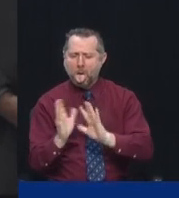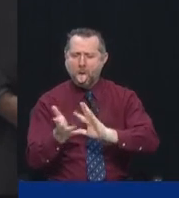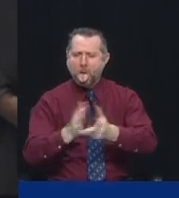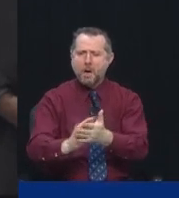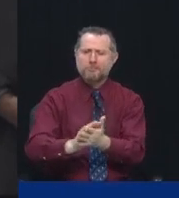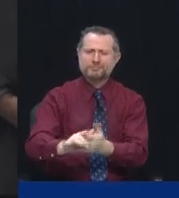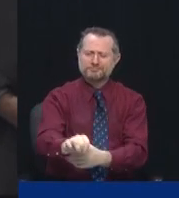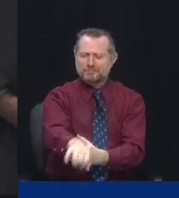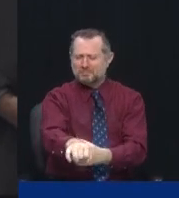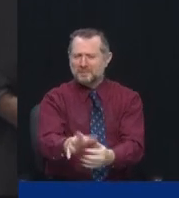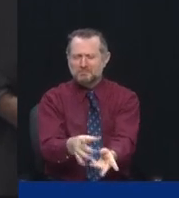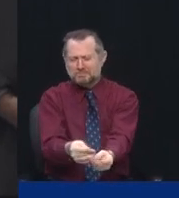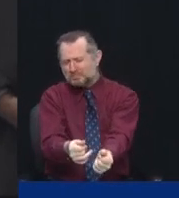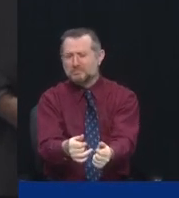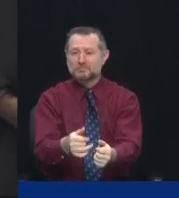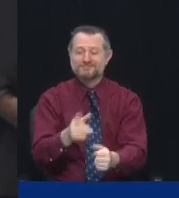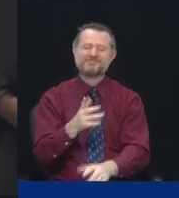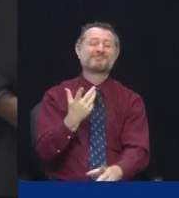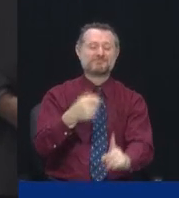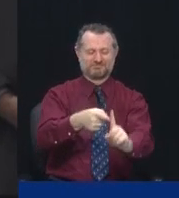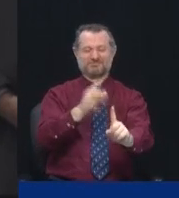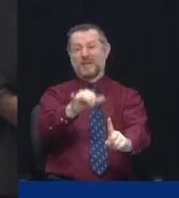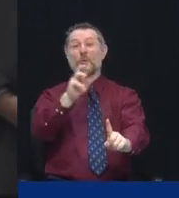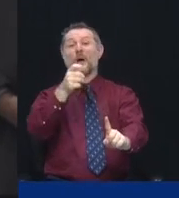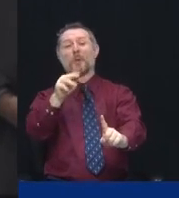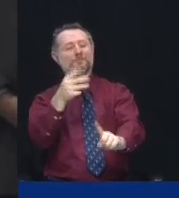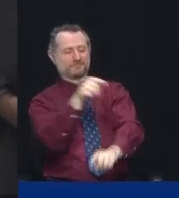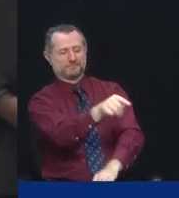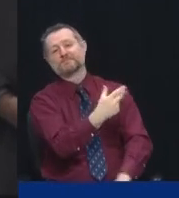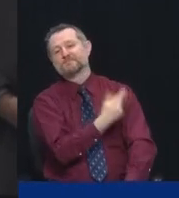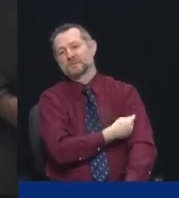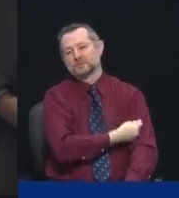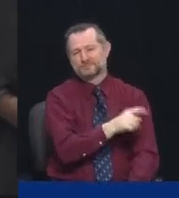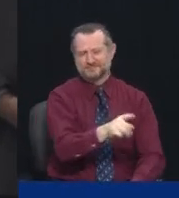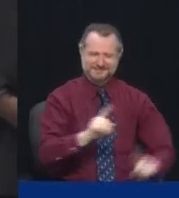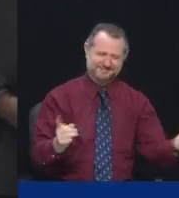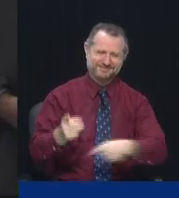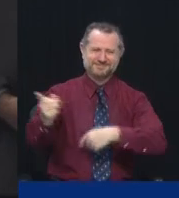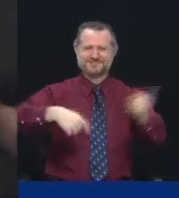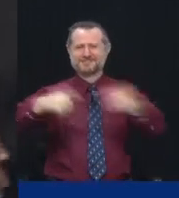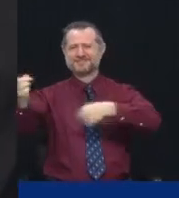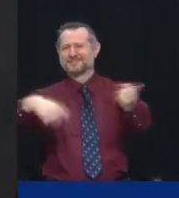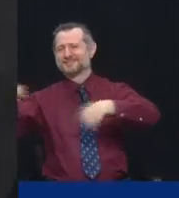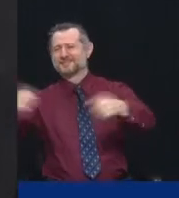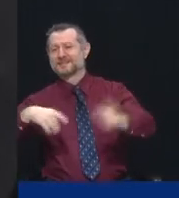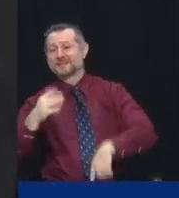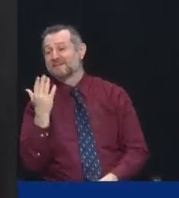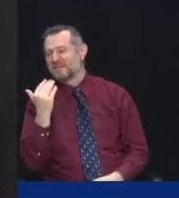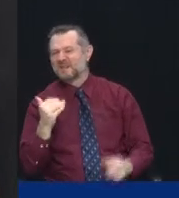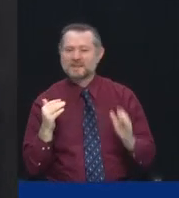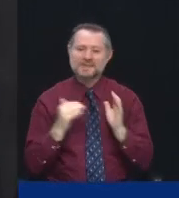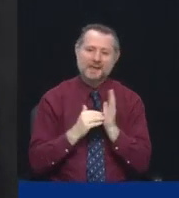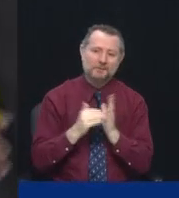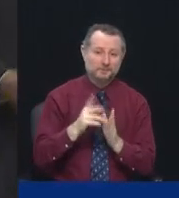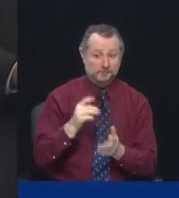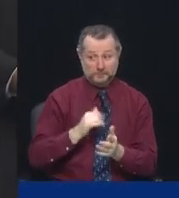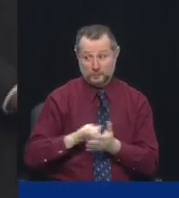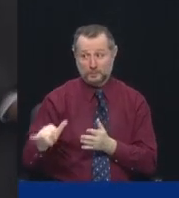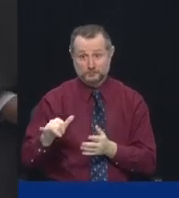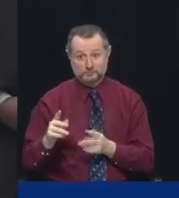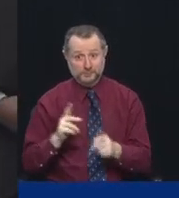We vaccinated 15 million New Yorkers so far. 45% of New Yorkers have gotten at